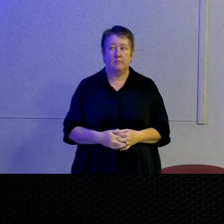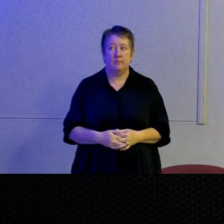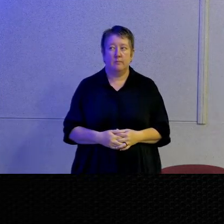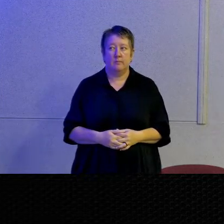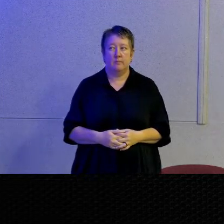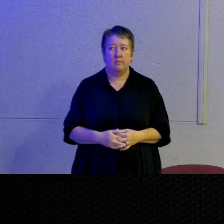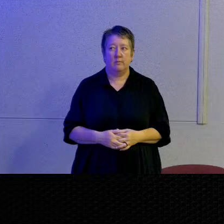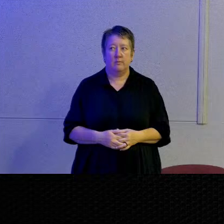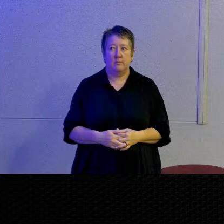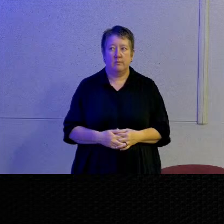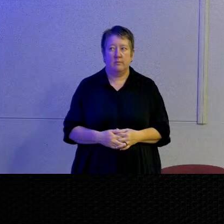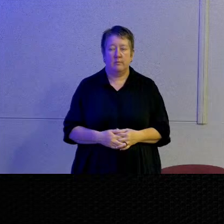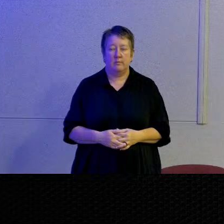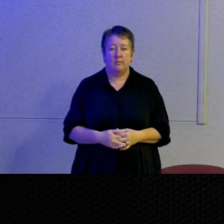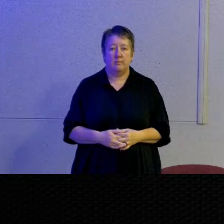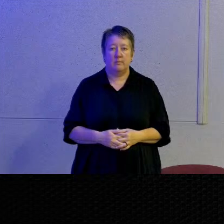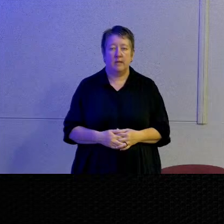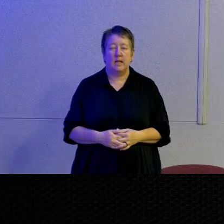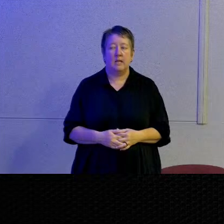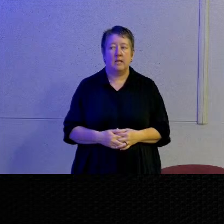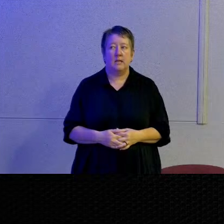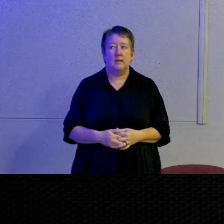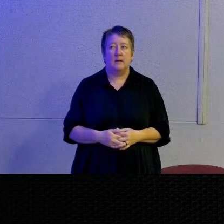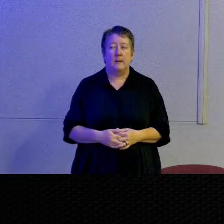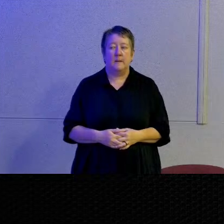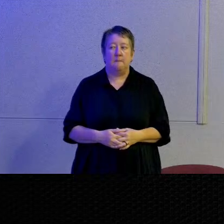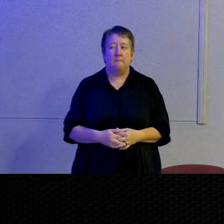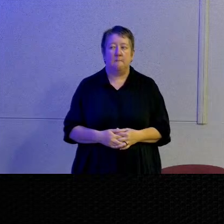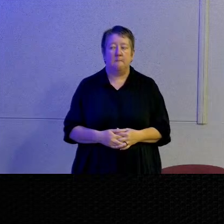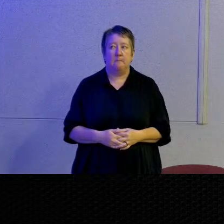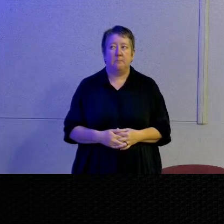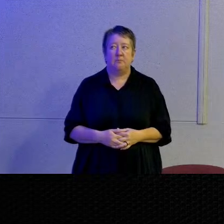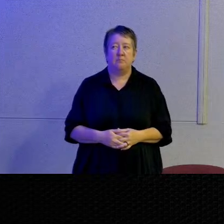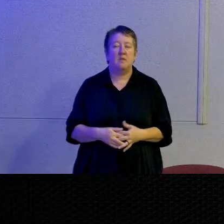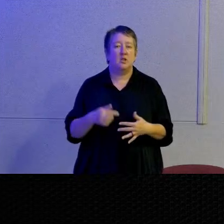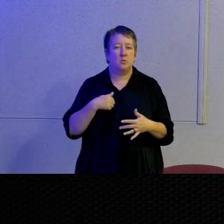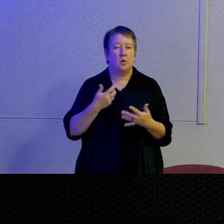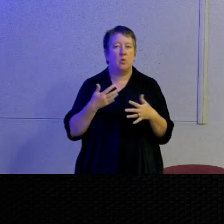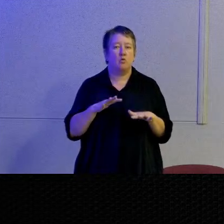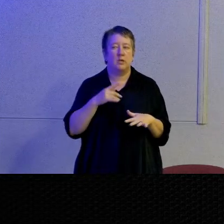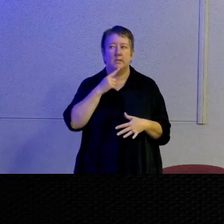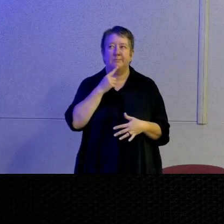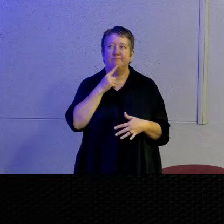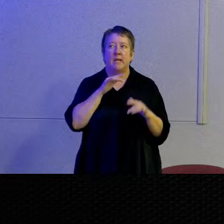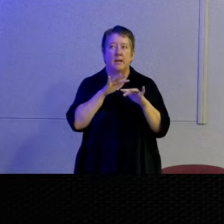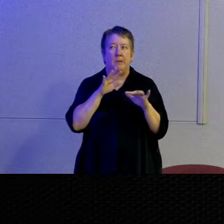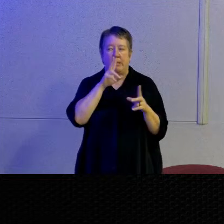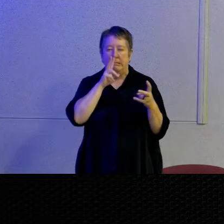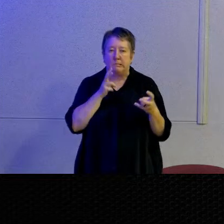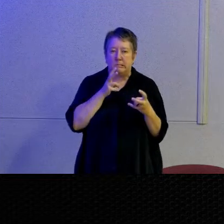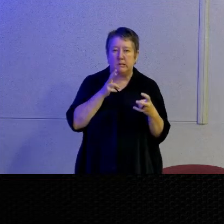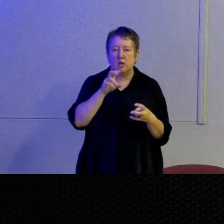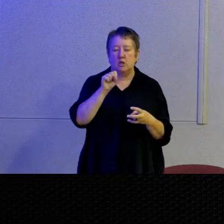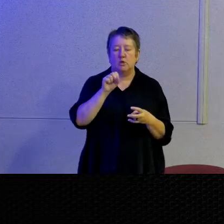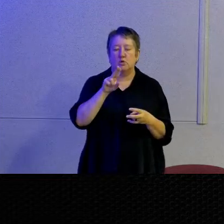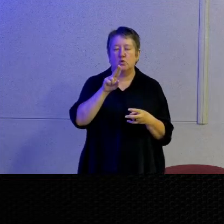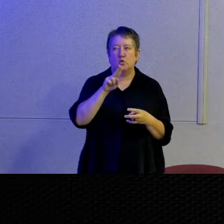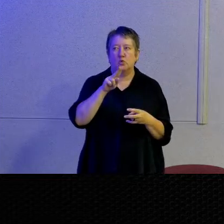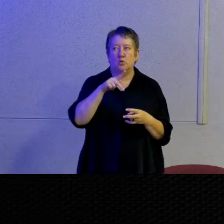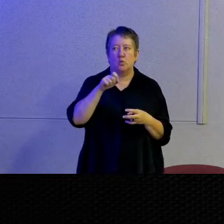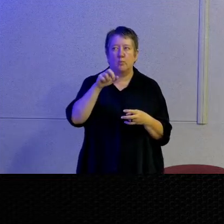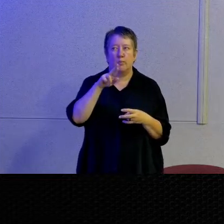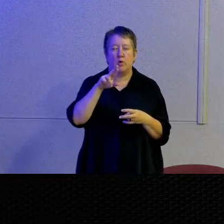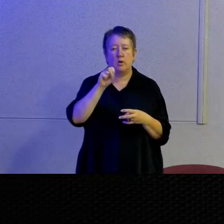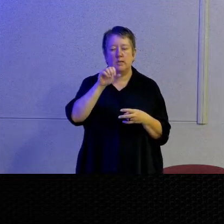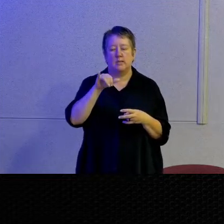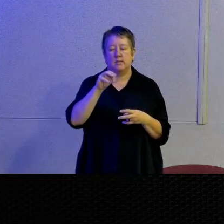So I already mentioned that people have been looking for supersymmetry, and they haven't found it. I should